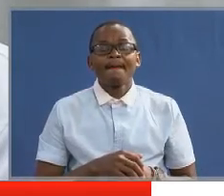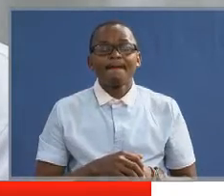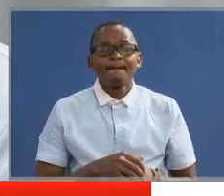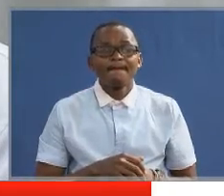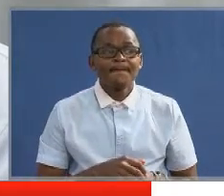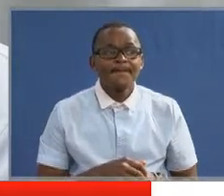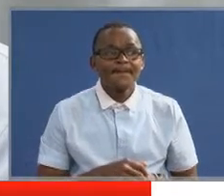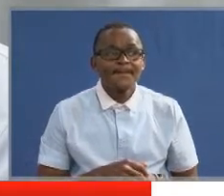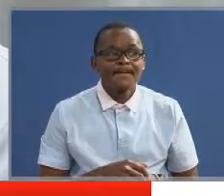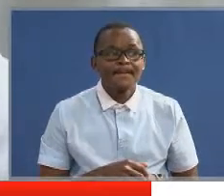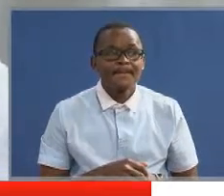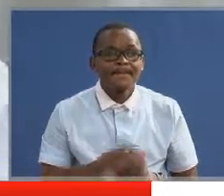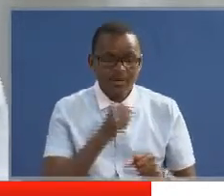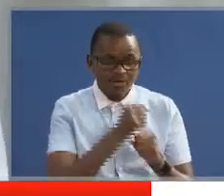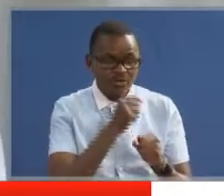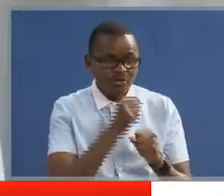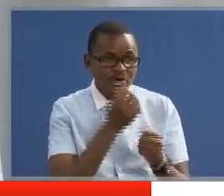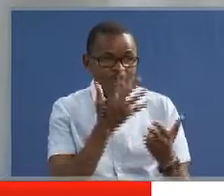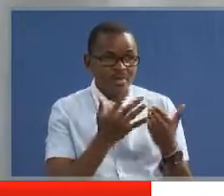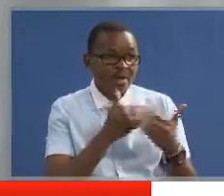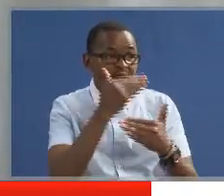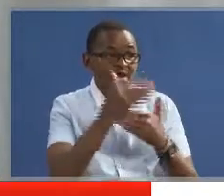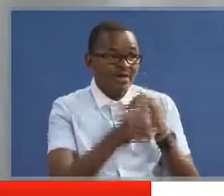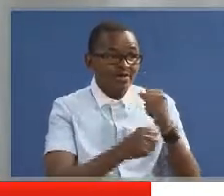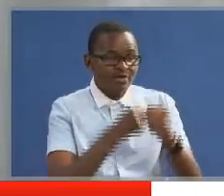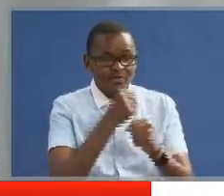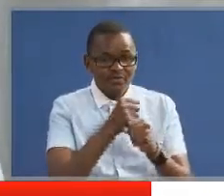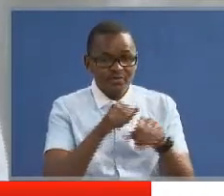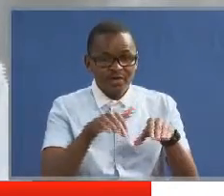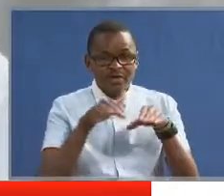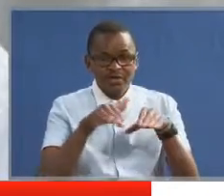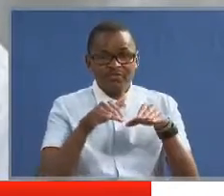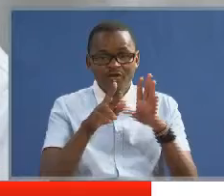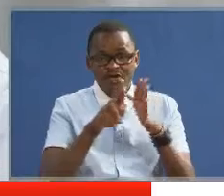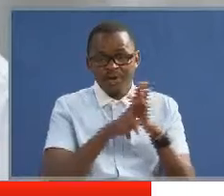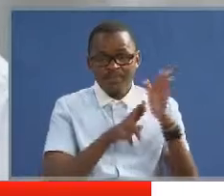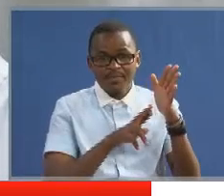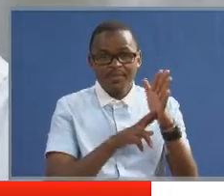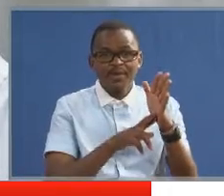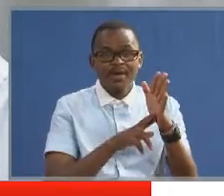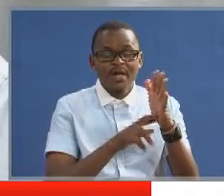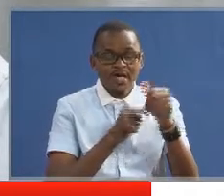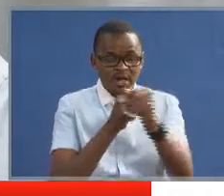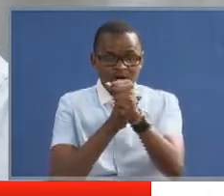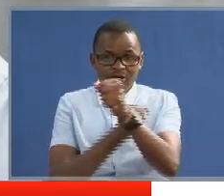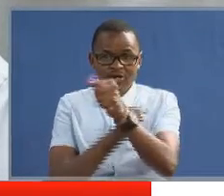you, David. You will do it maybe by next year. We are waiting for legislation and for donor.